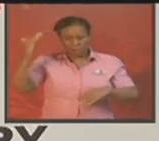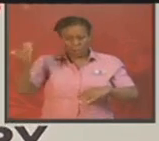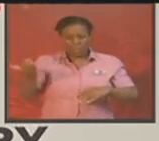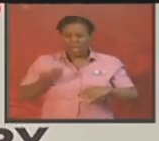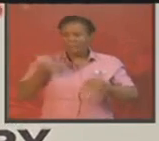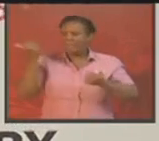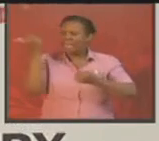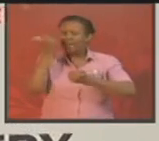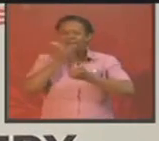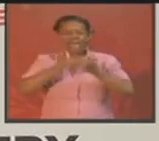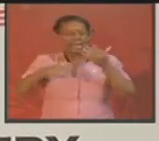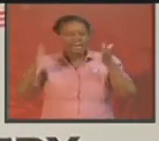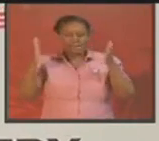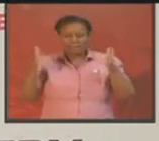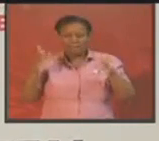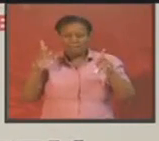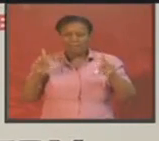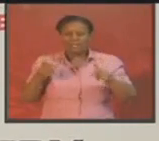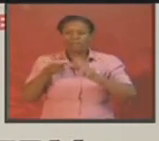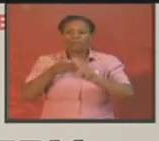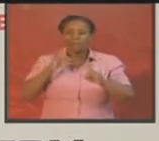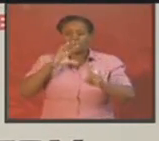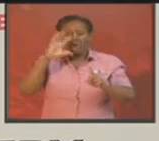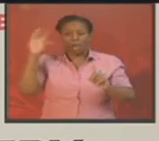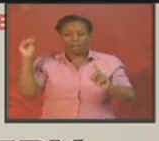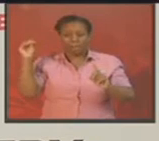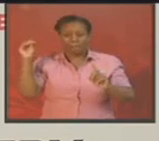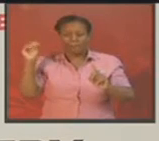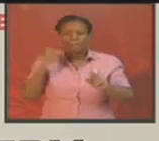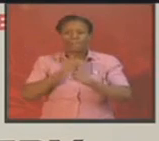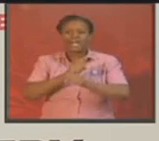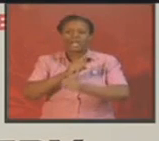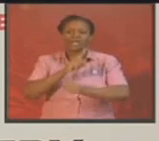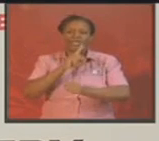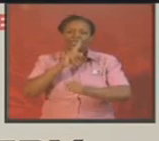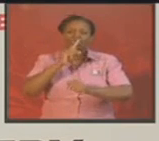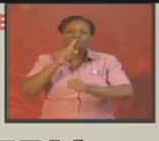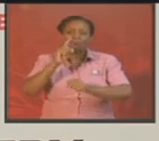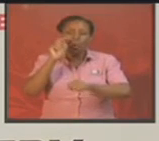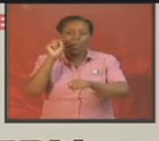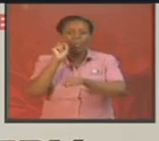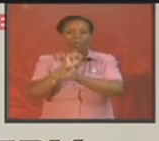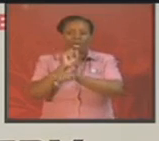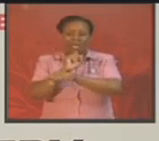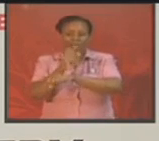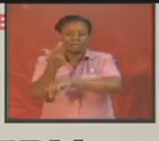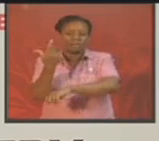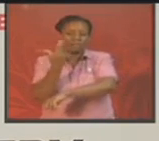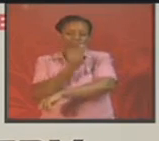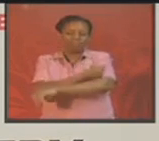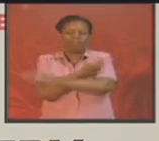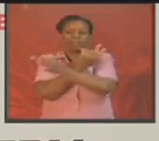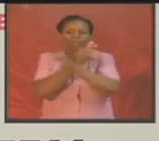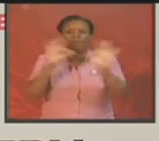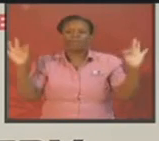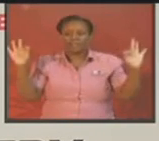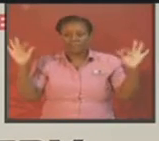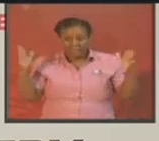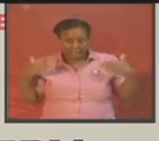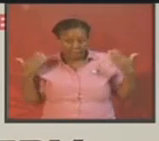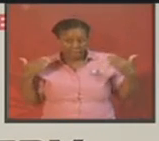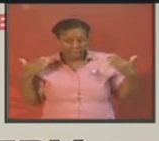sector organizations to vaccinate their employees free of charge. That should be welcomed. The Ministry of Health has